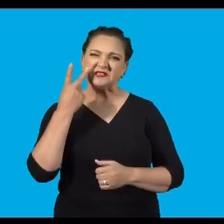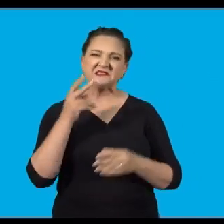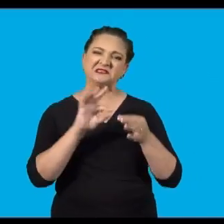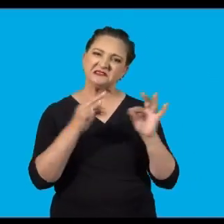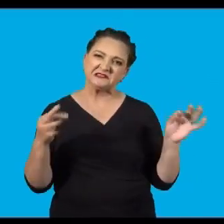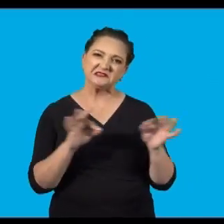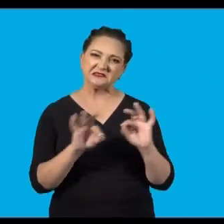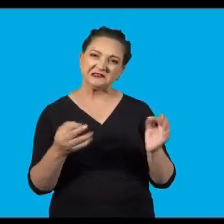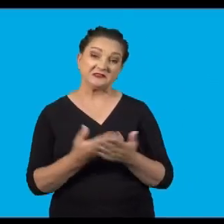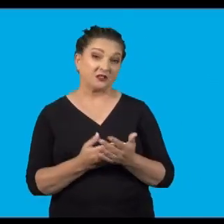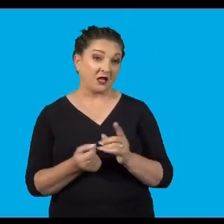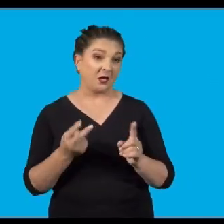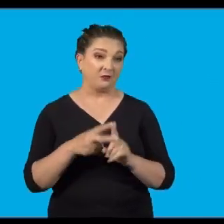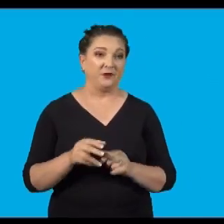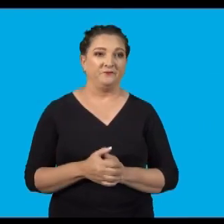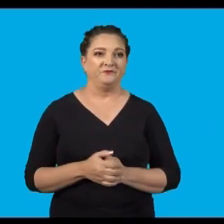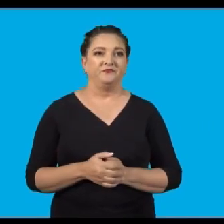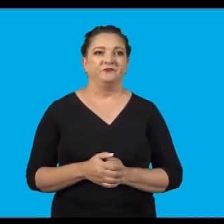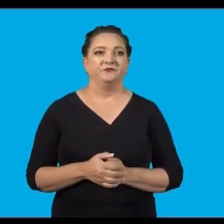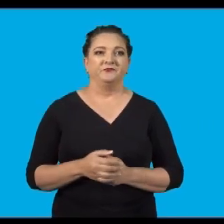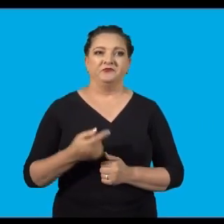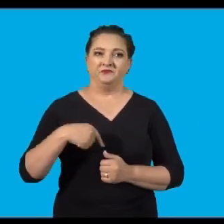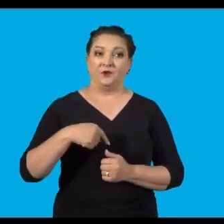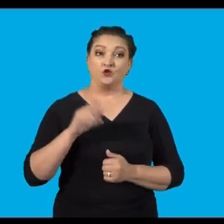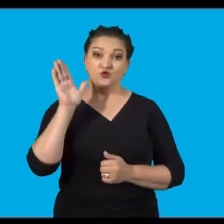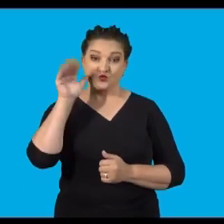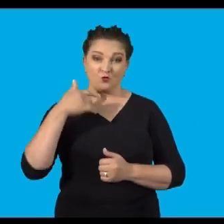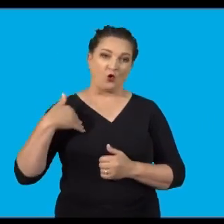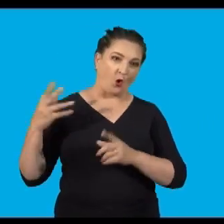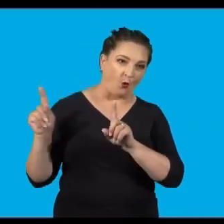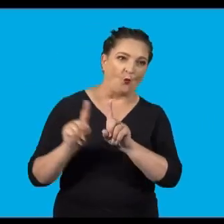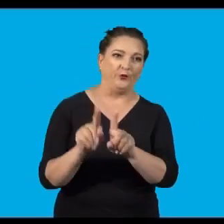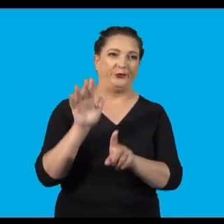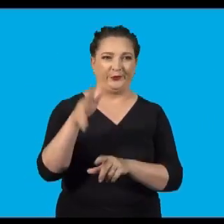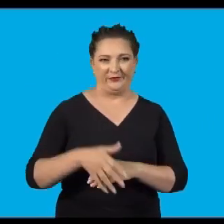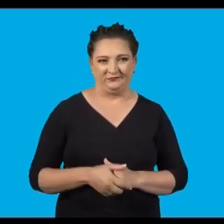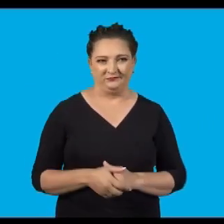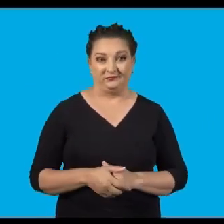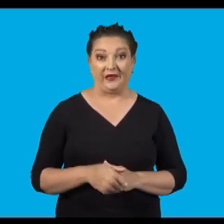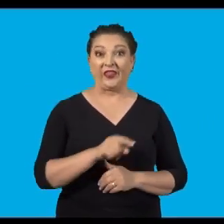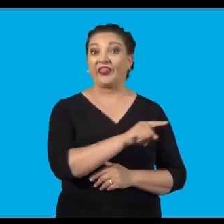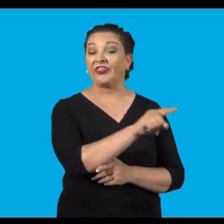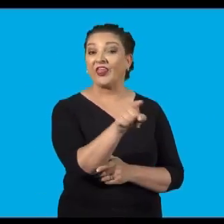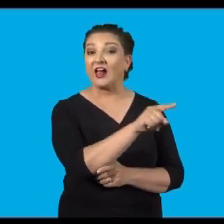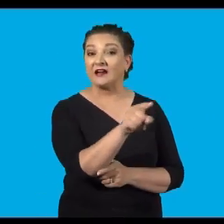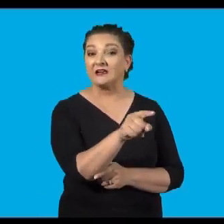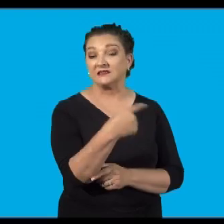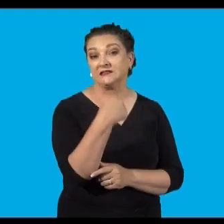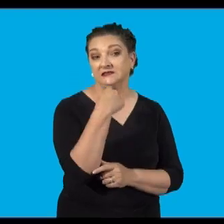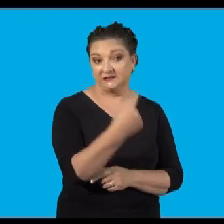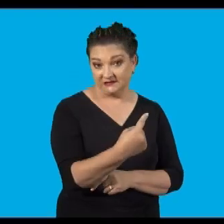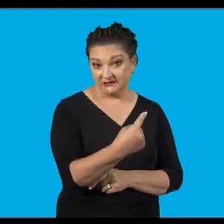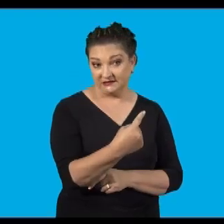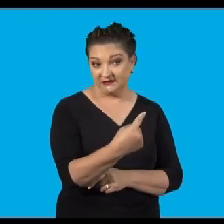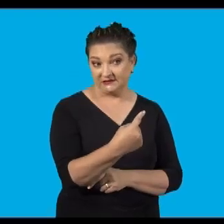our sentences and see if we can apply those rules. We will accompany you tomorrow. In my response, they